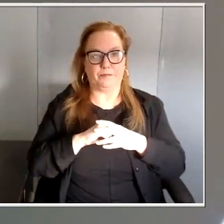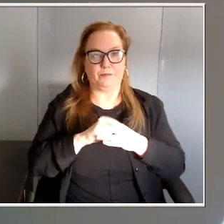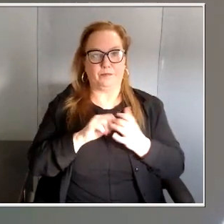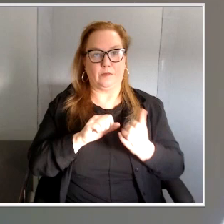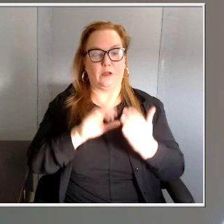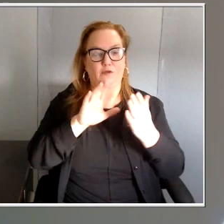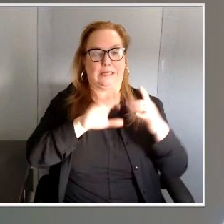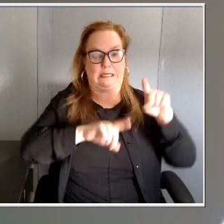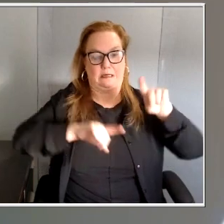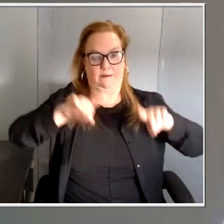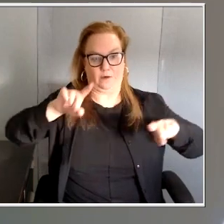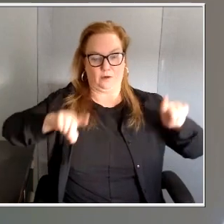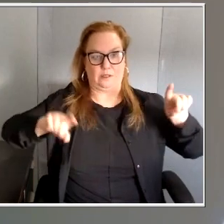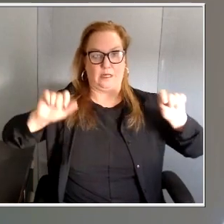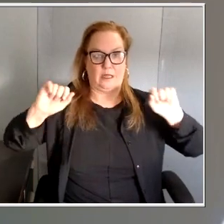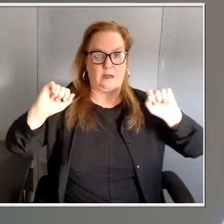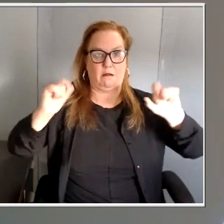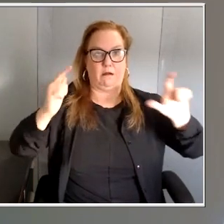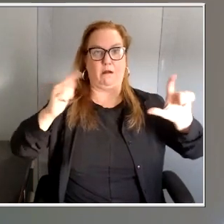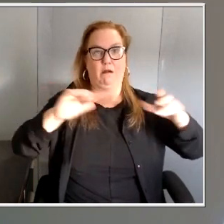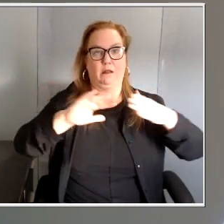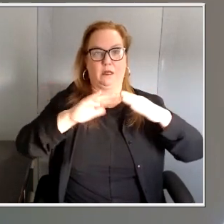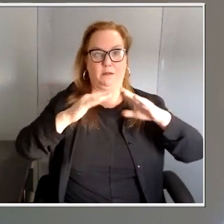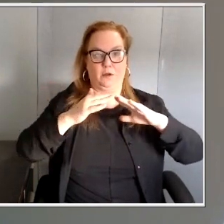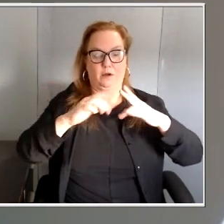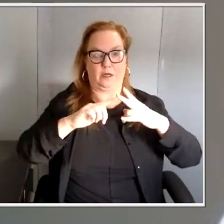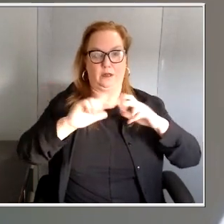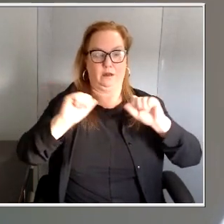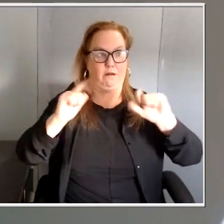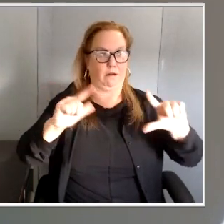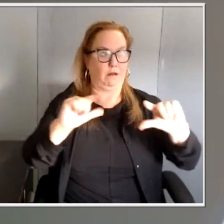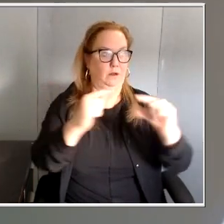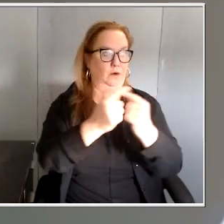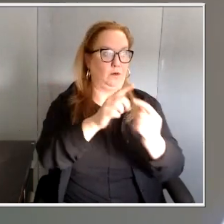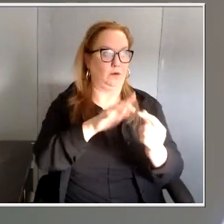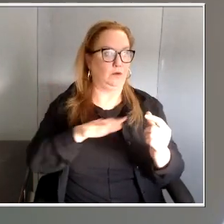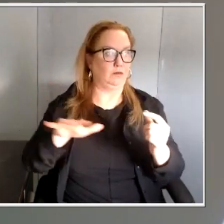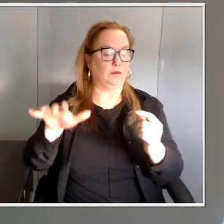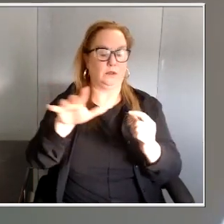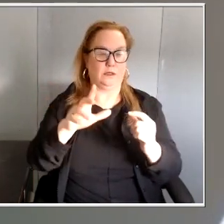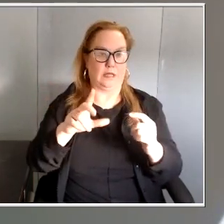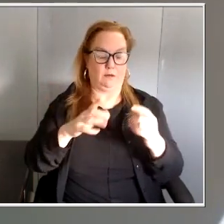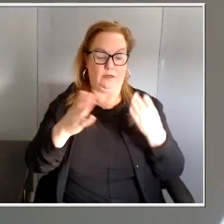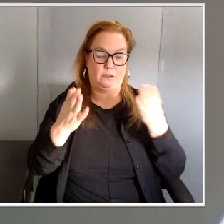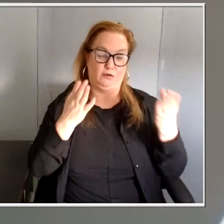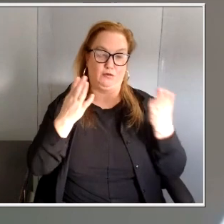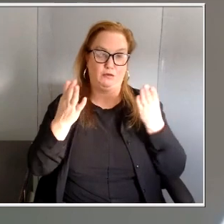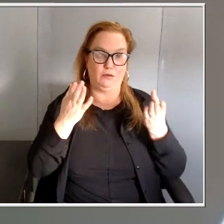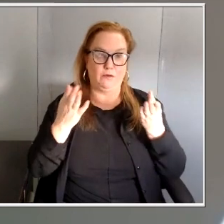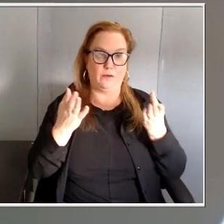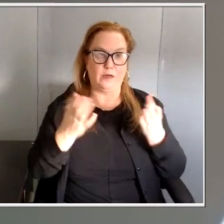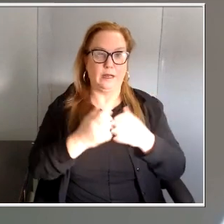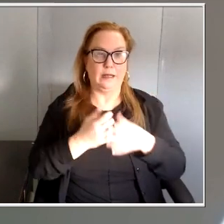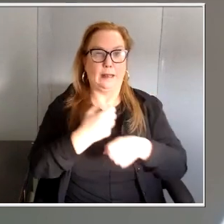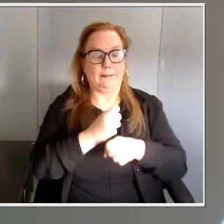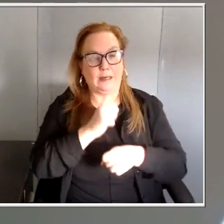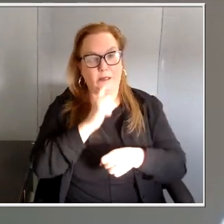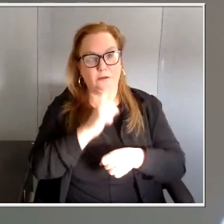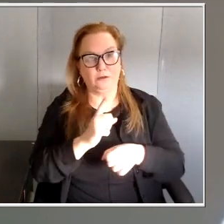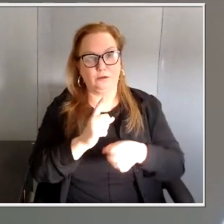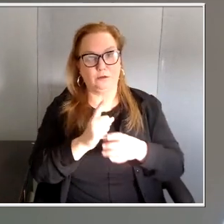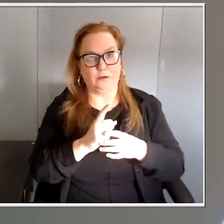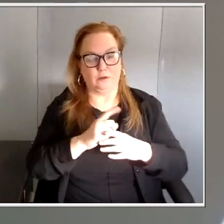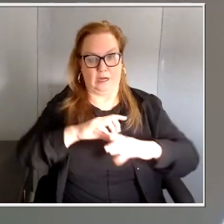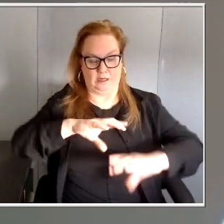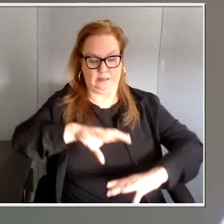addressing diversity in all the communities and all the populations that we serve, and ensuring that we're meeting